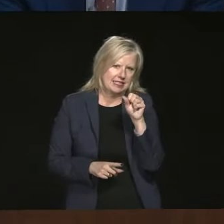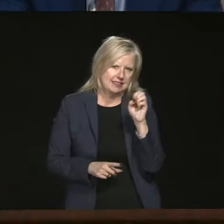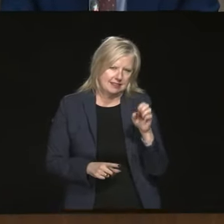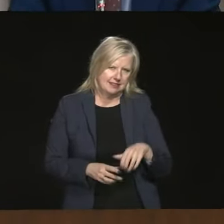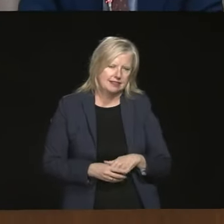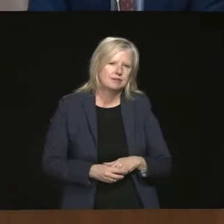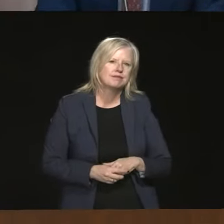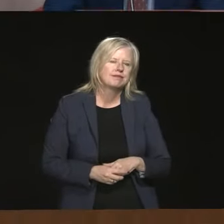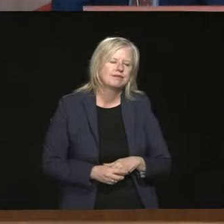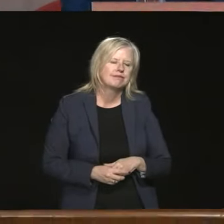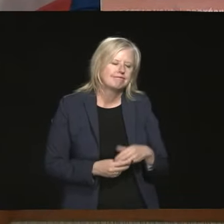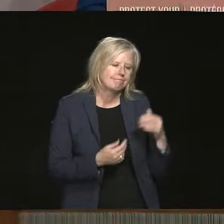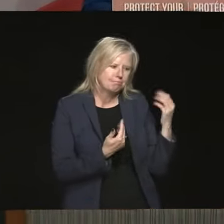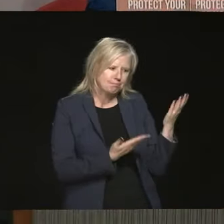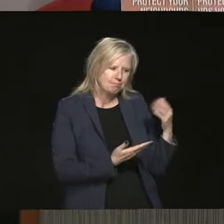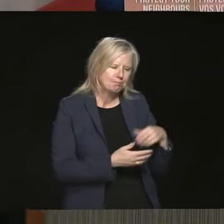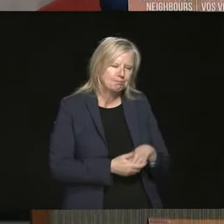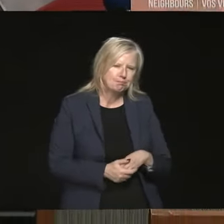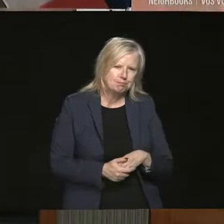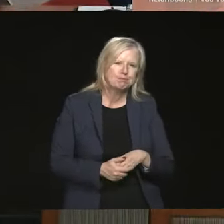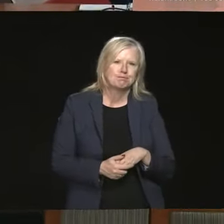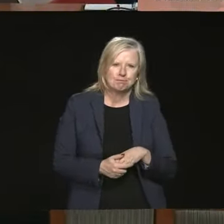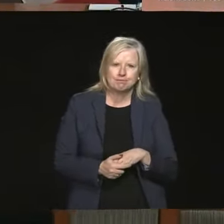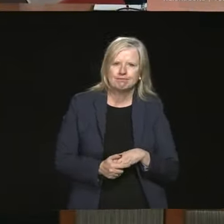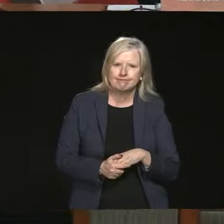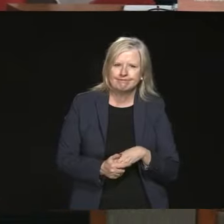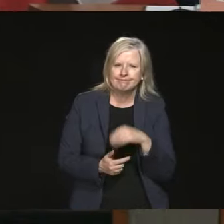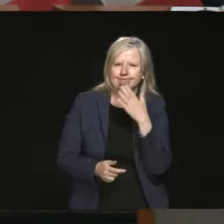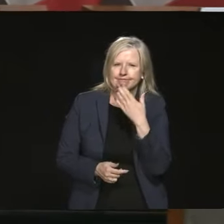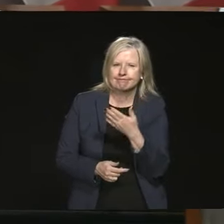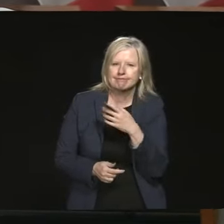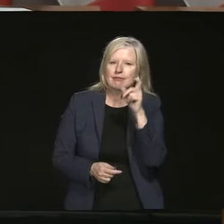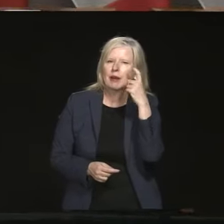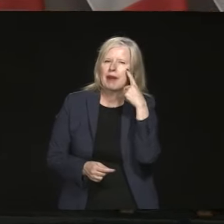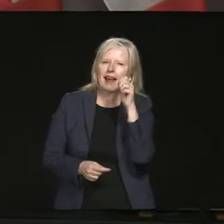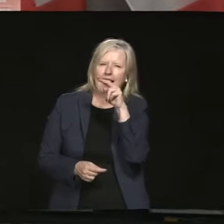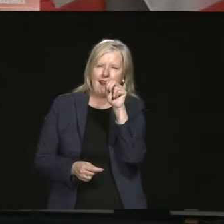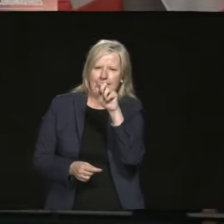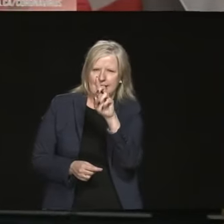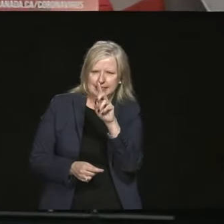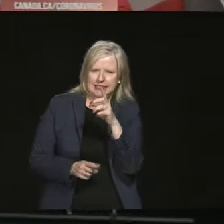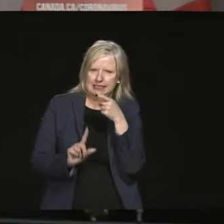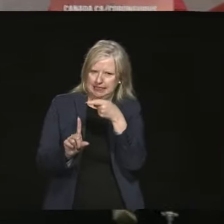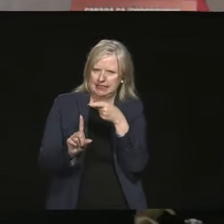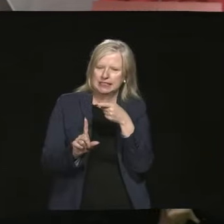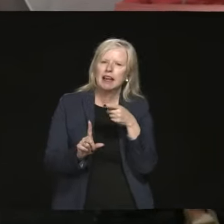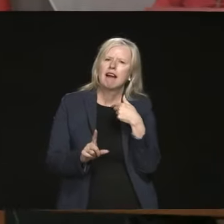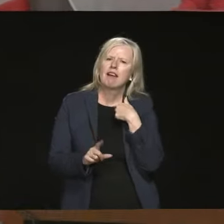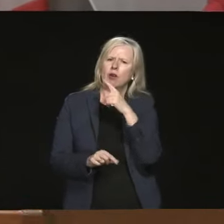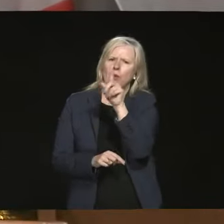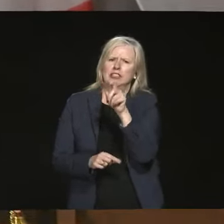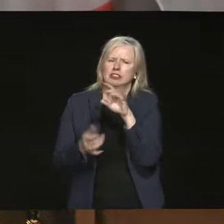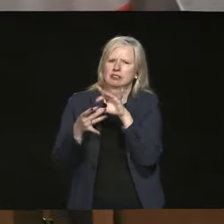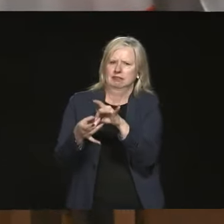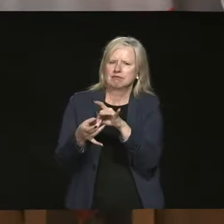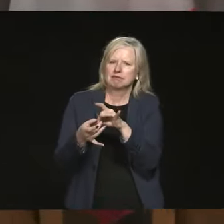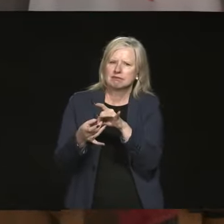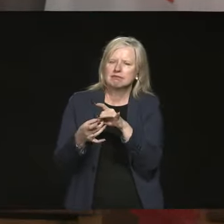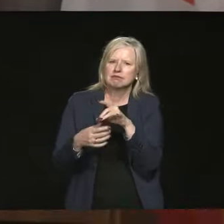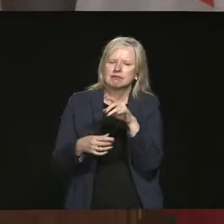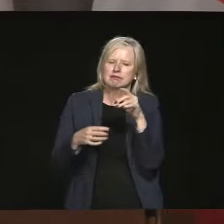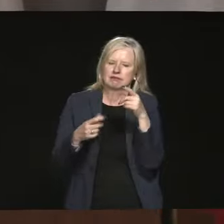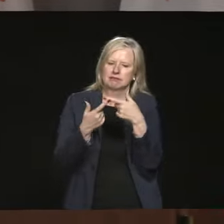Thank you. Minister Anand, I have a question about the supplies for N95s. We're hearing from some